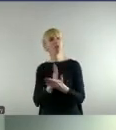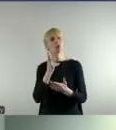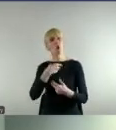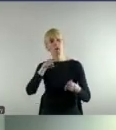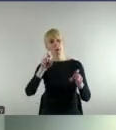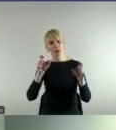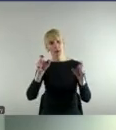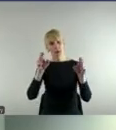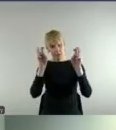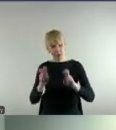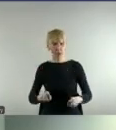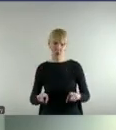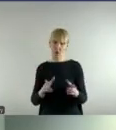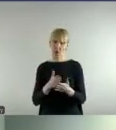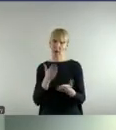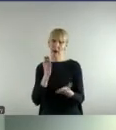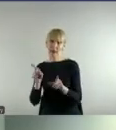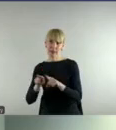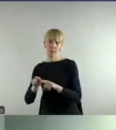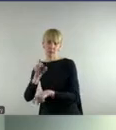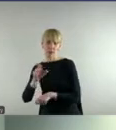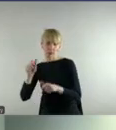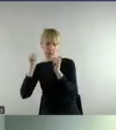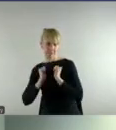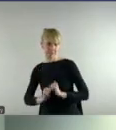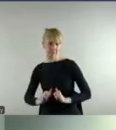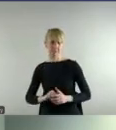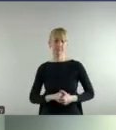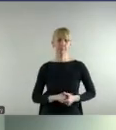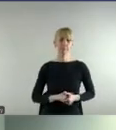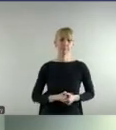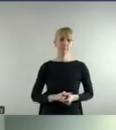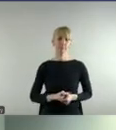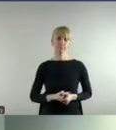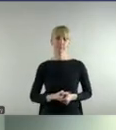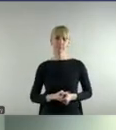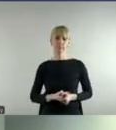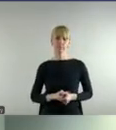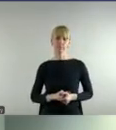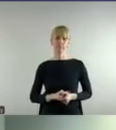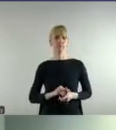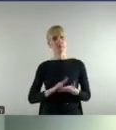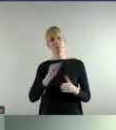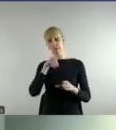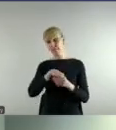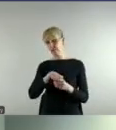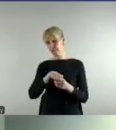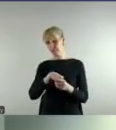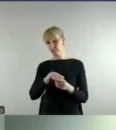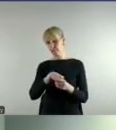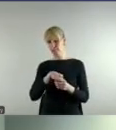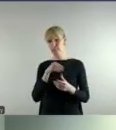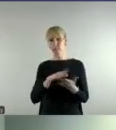by a lot of different factors or indicators. And these are such as social welfare,